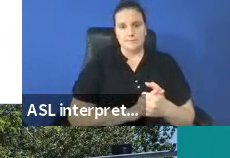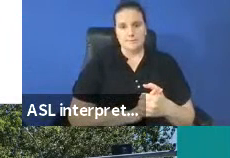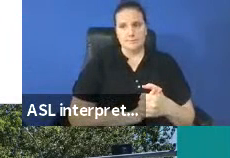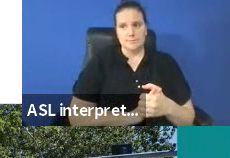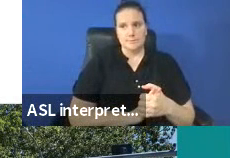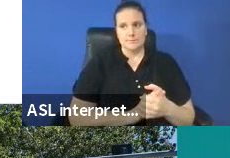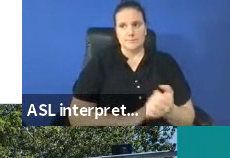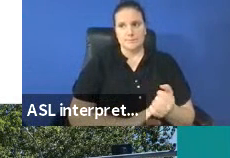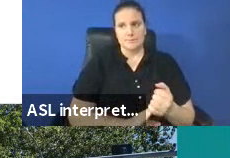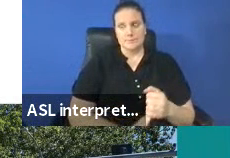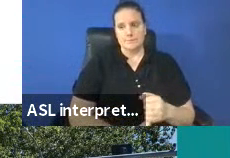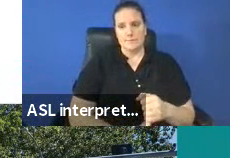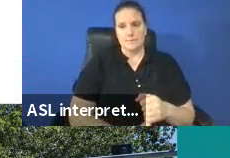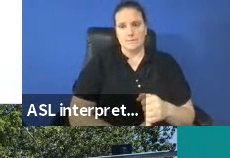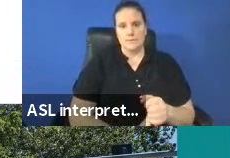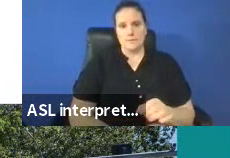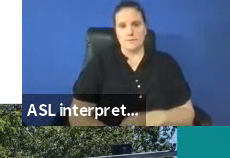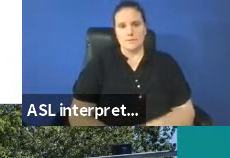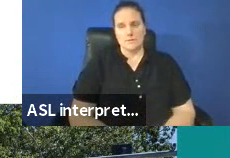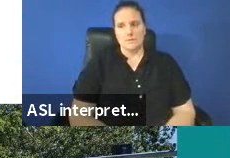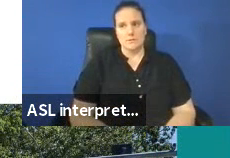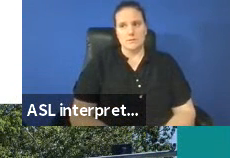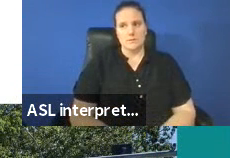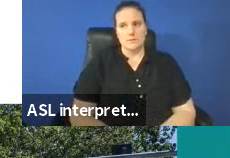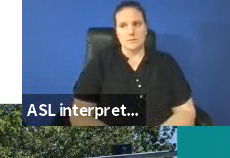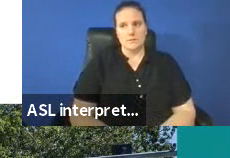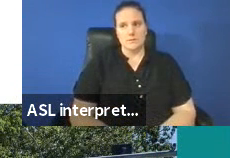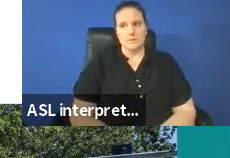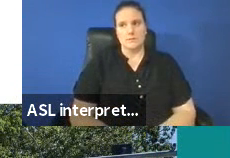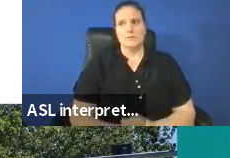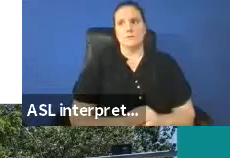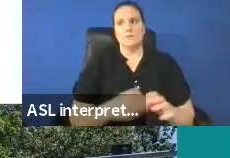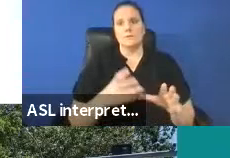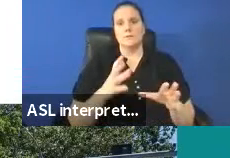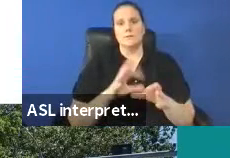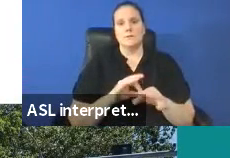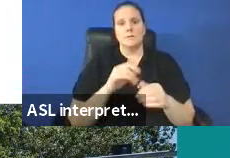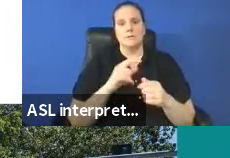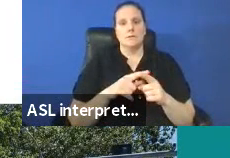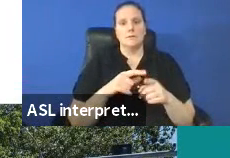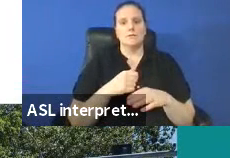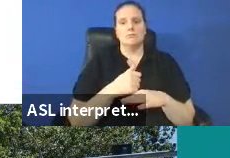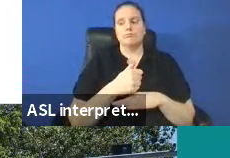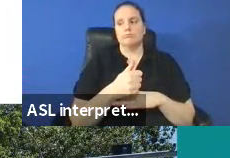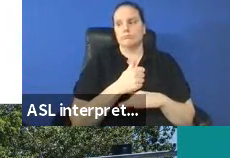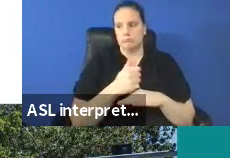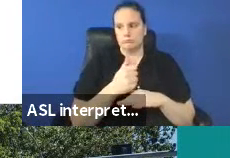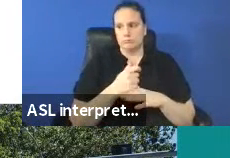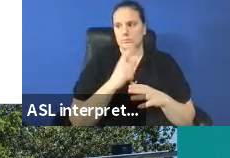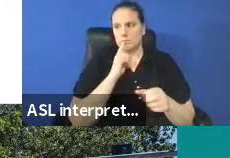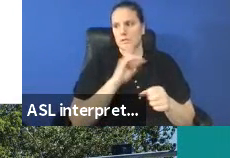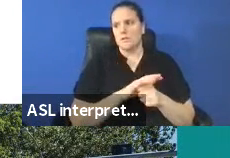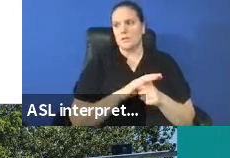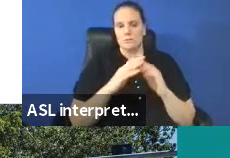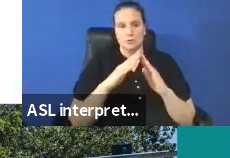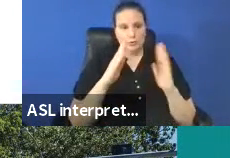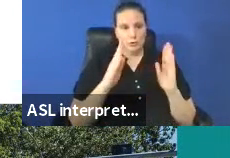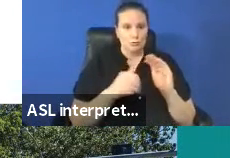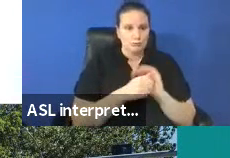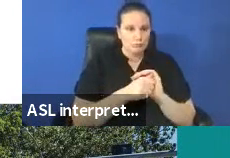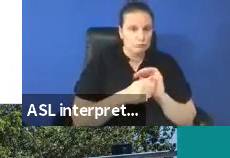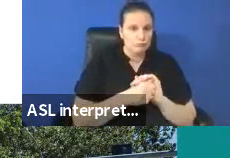And then another key component to bus rapid transit is enhanced stations. So dedicated shelters and